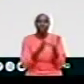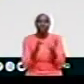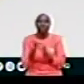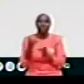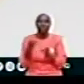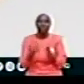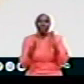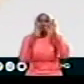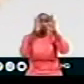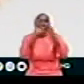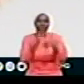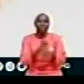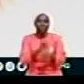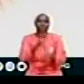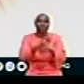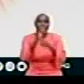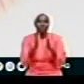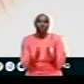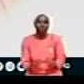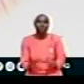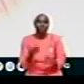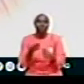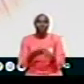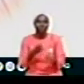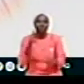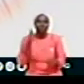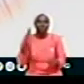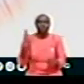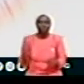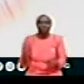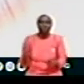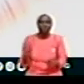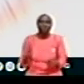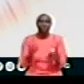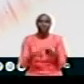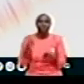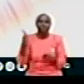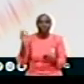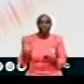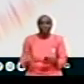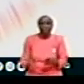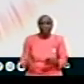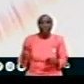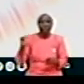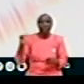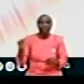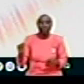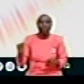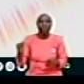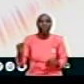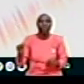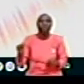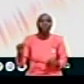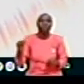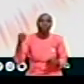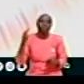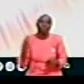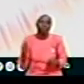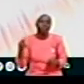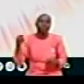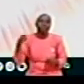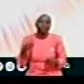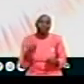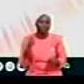August 24th to 29th, 2023, the Crusade is held at the Government Technical College